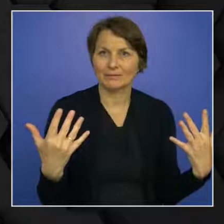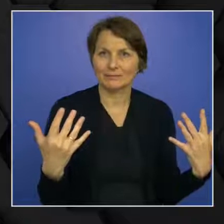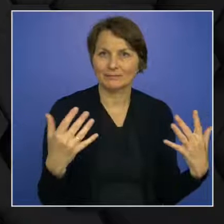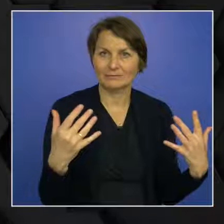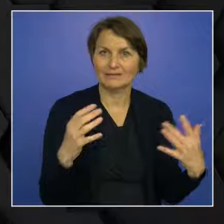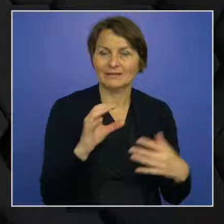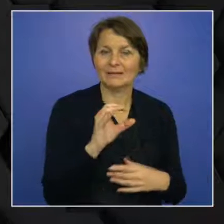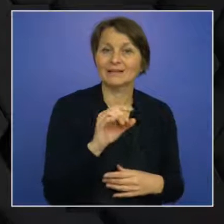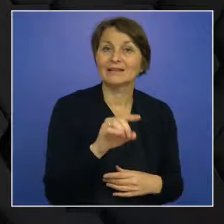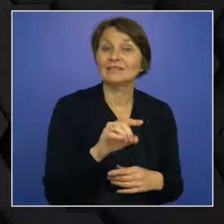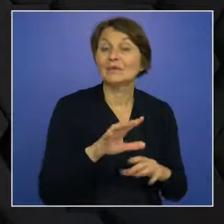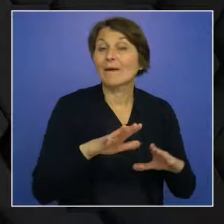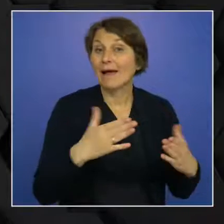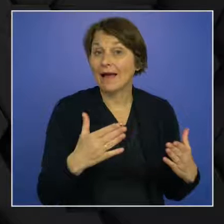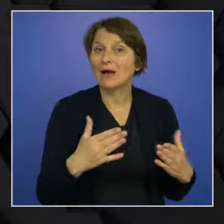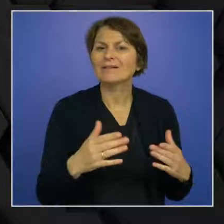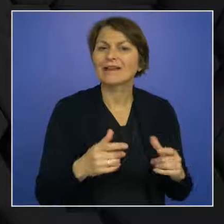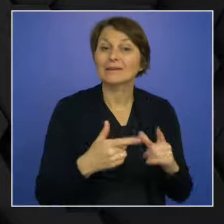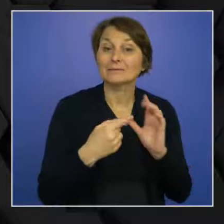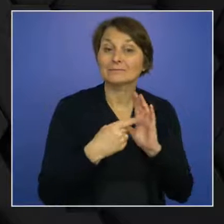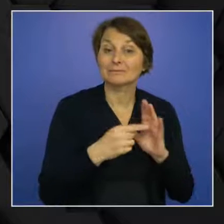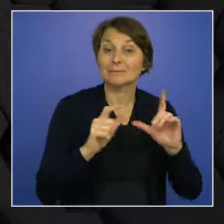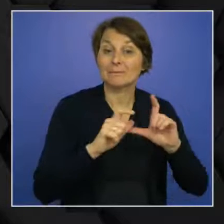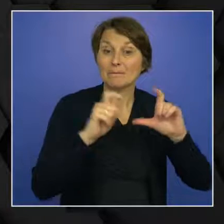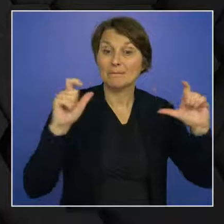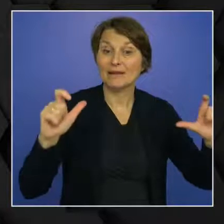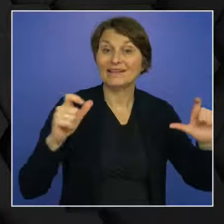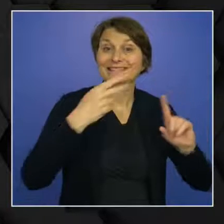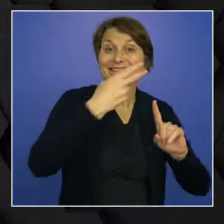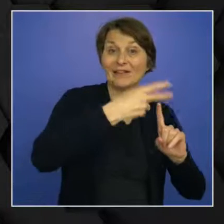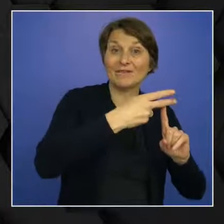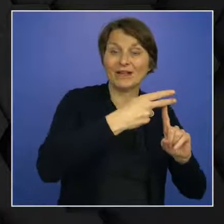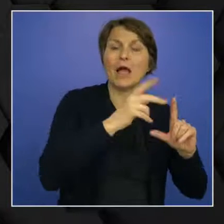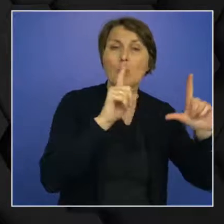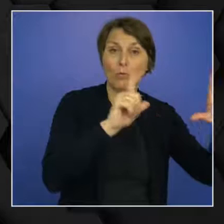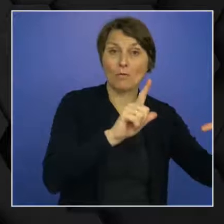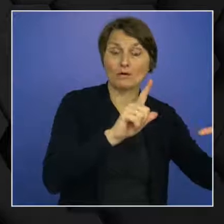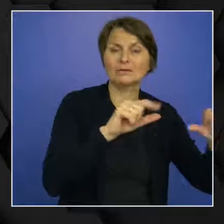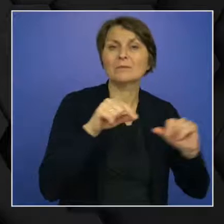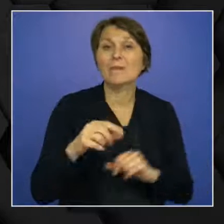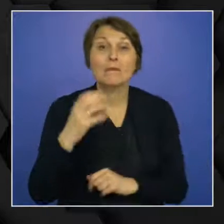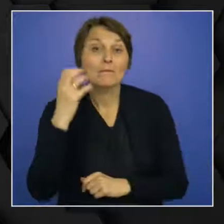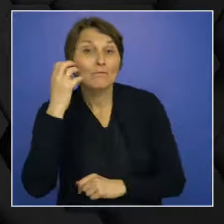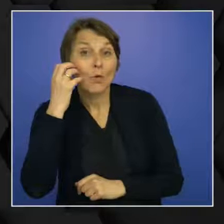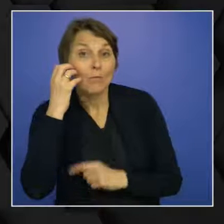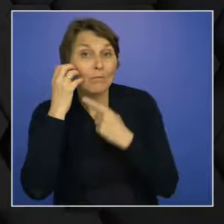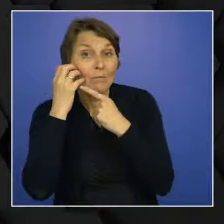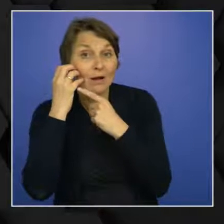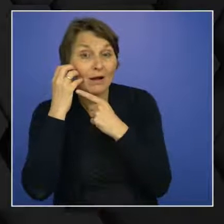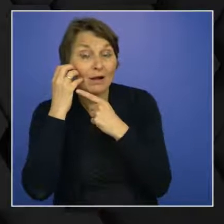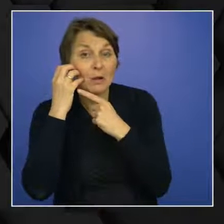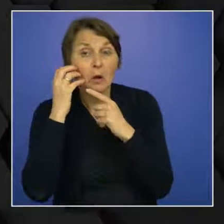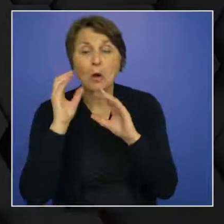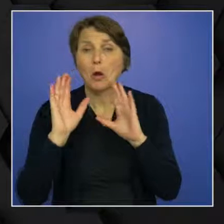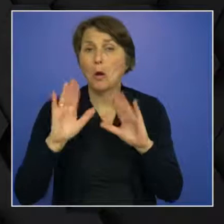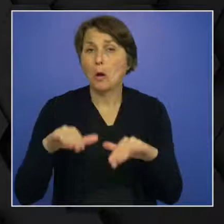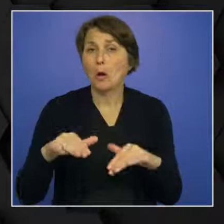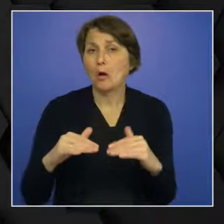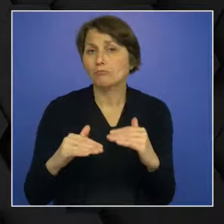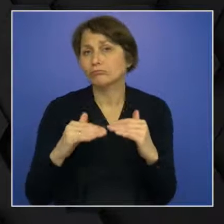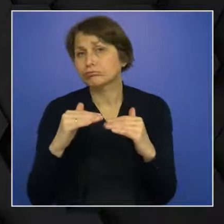have HD quality. But on my mobile, I have enough like